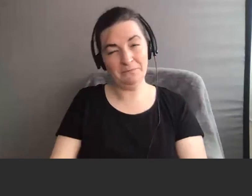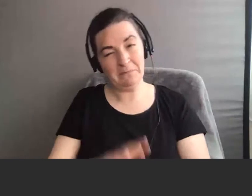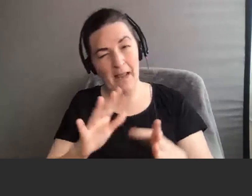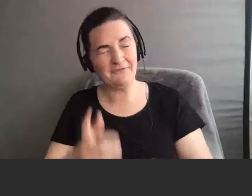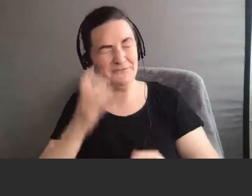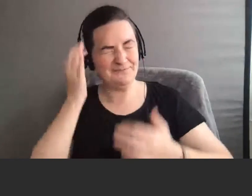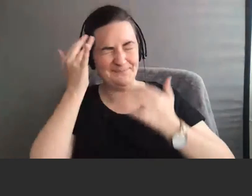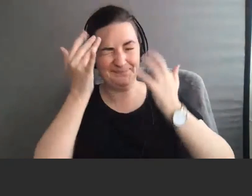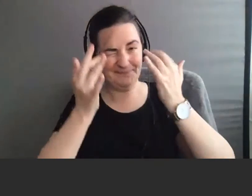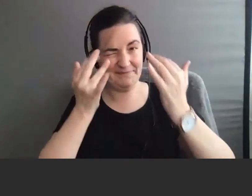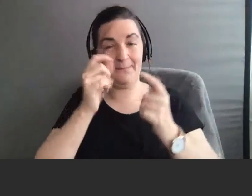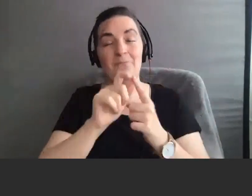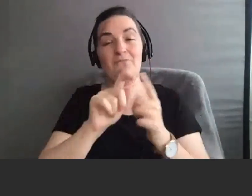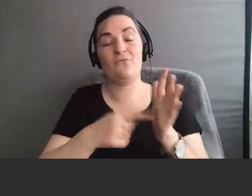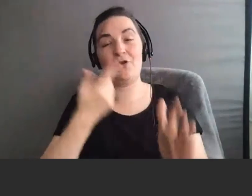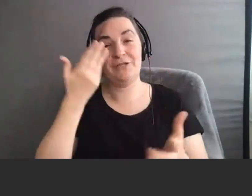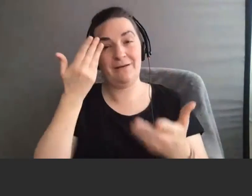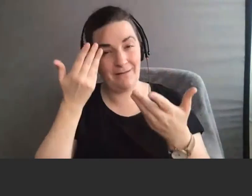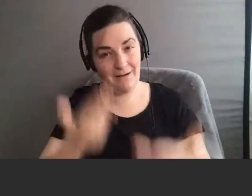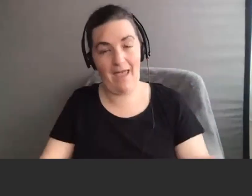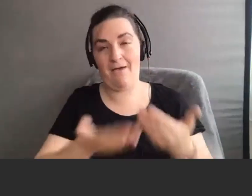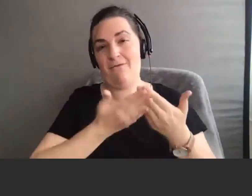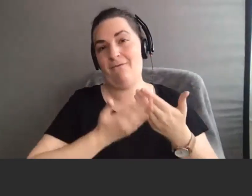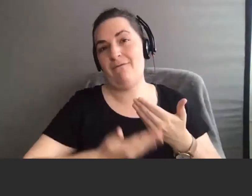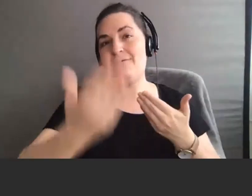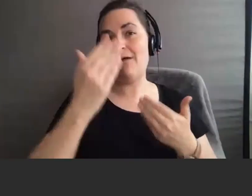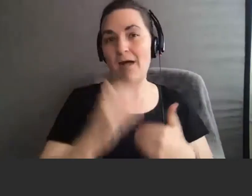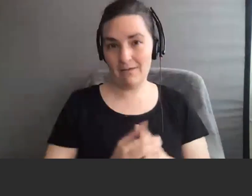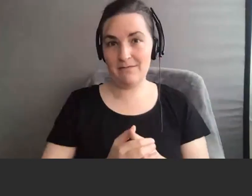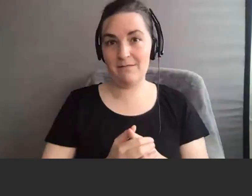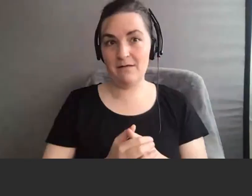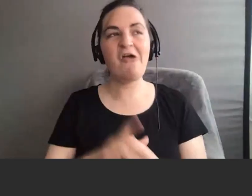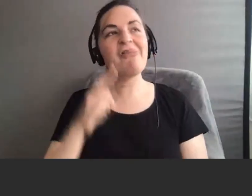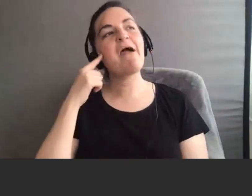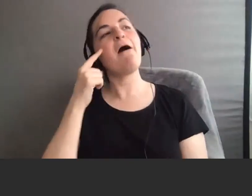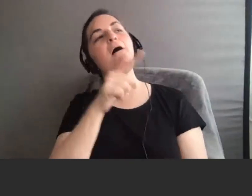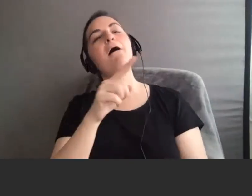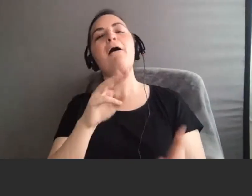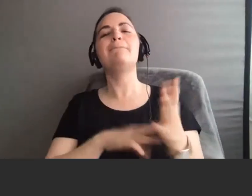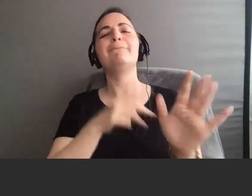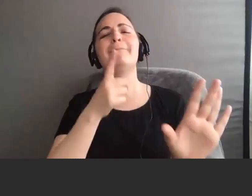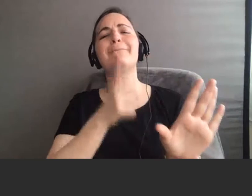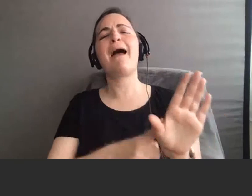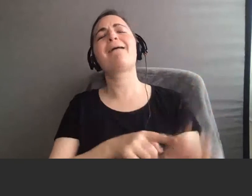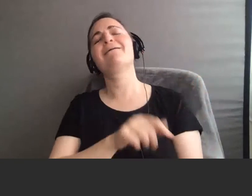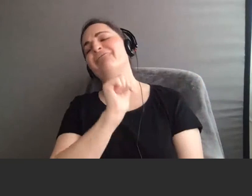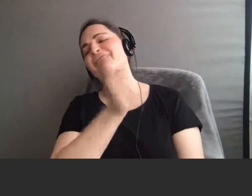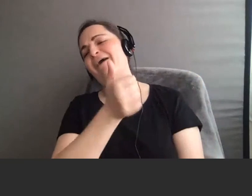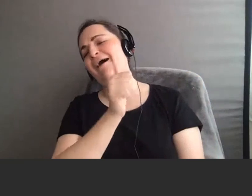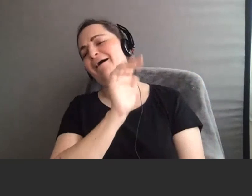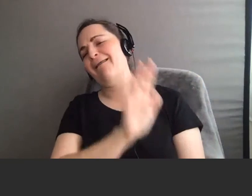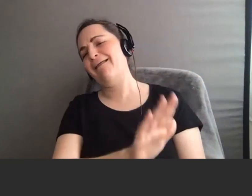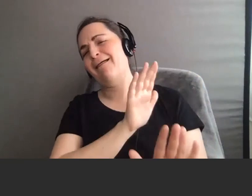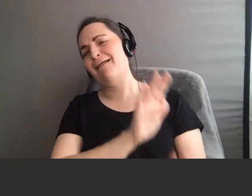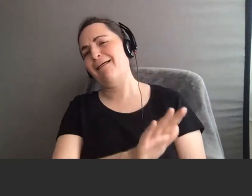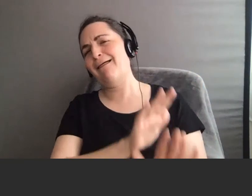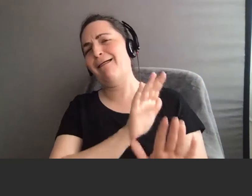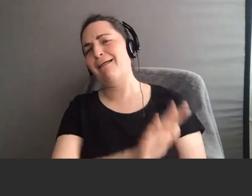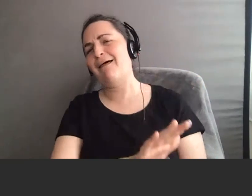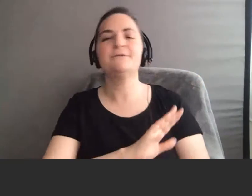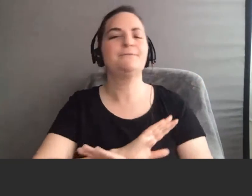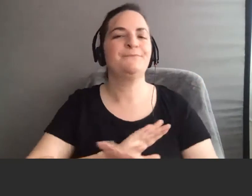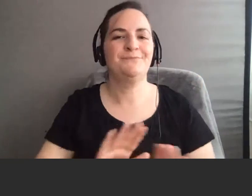project now. Because it's May, don't put it off until March or April. Start